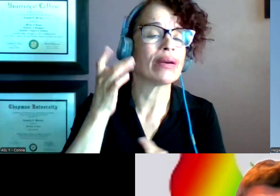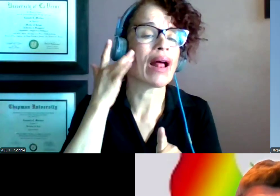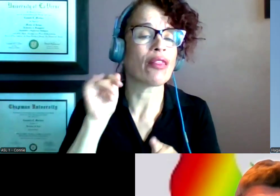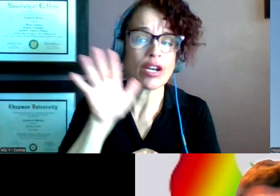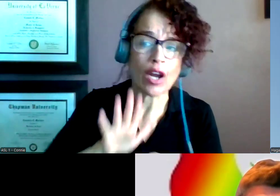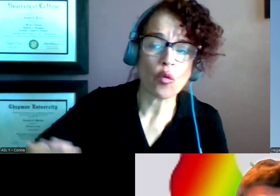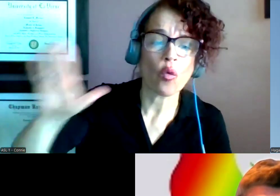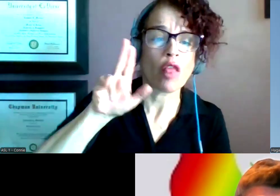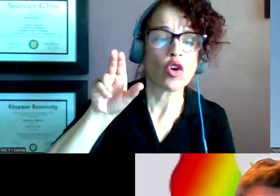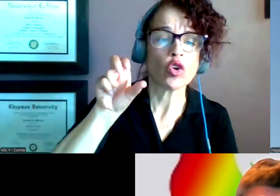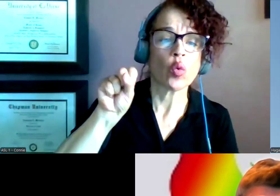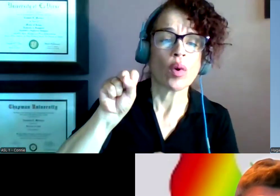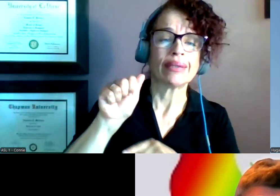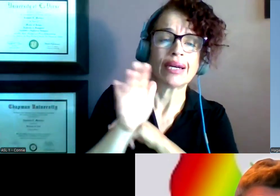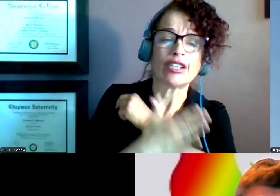country.